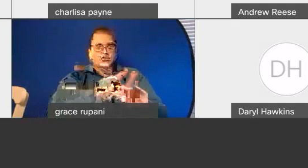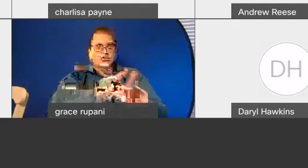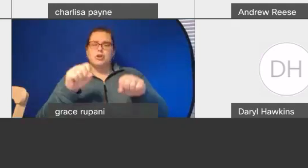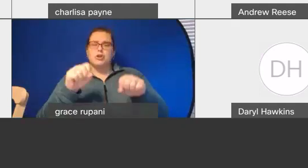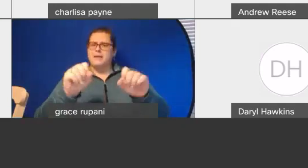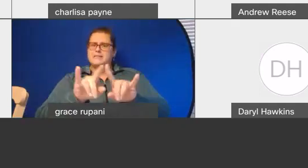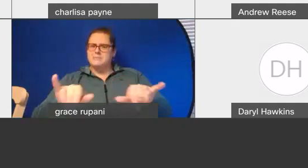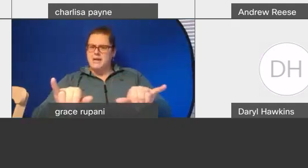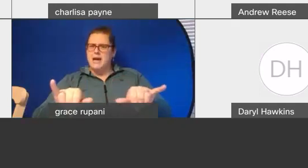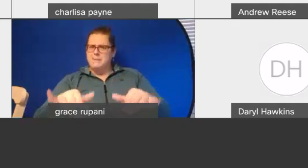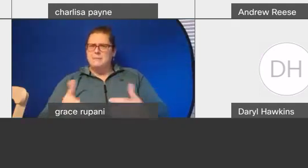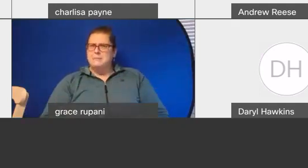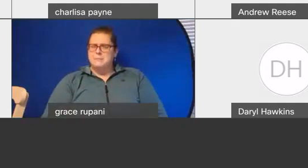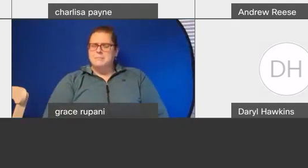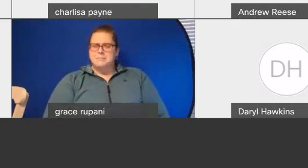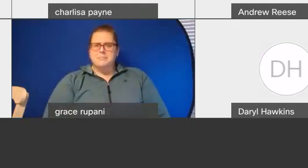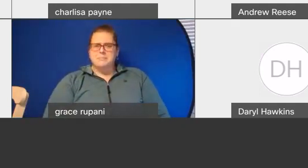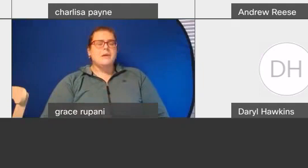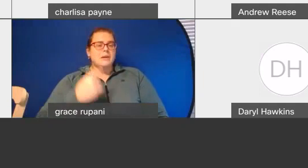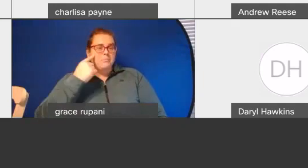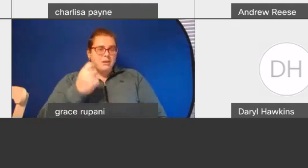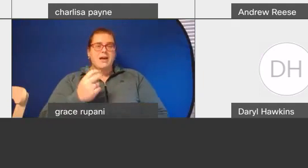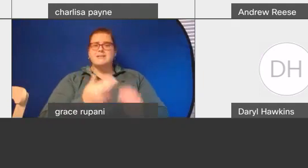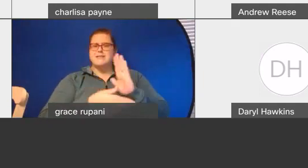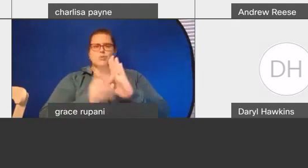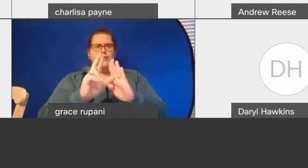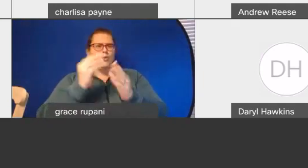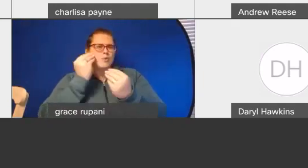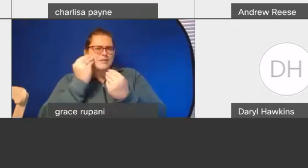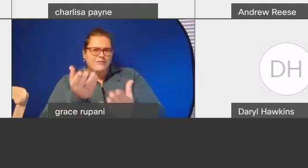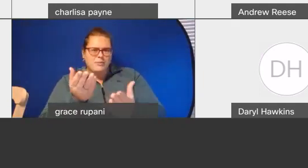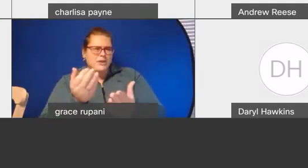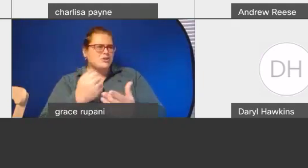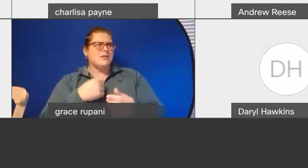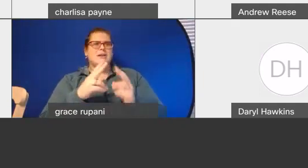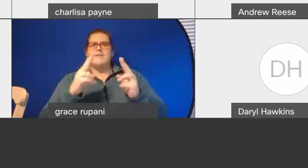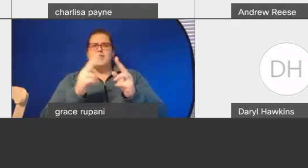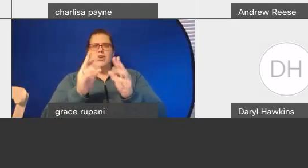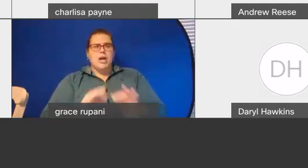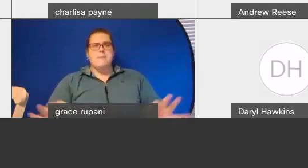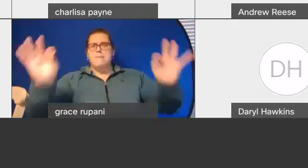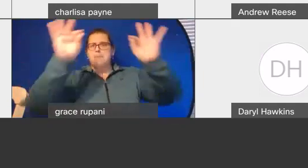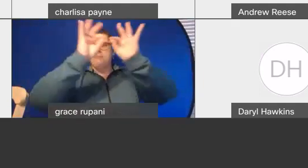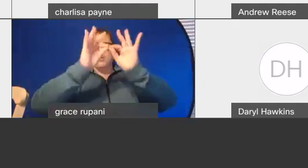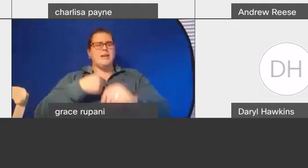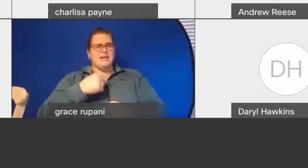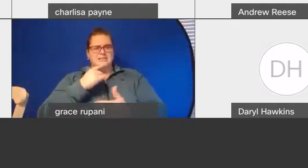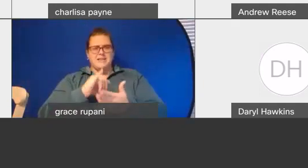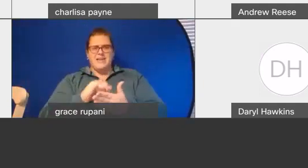it is going over information that is very important, I would say, to continue